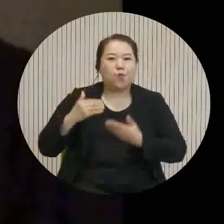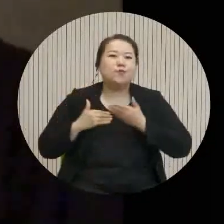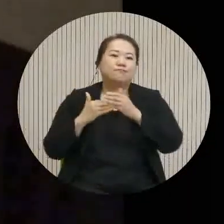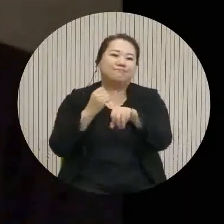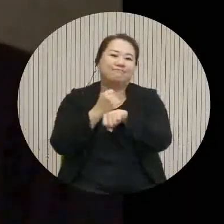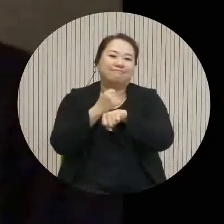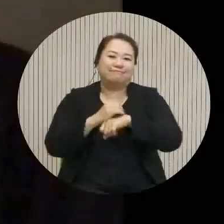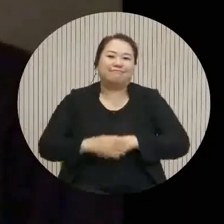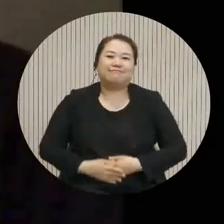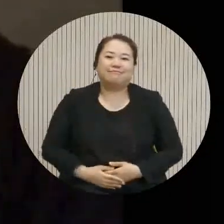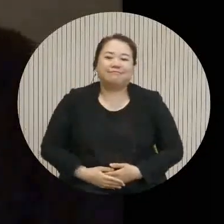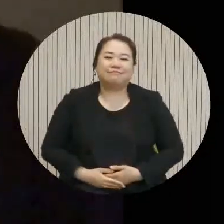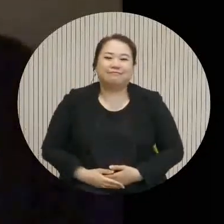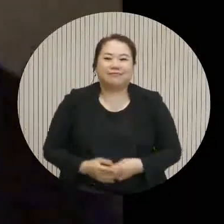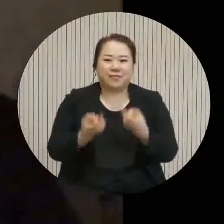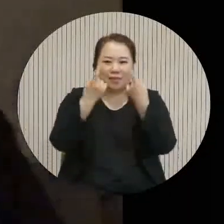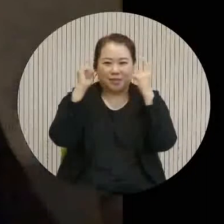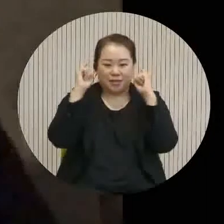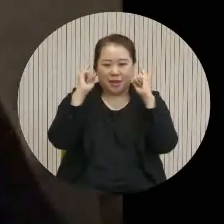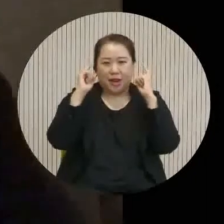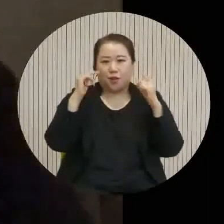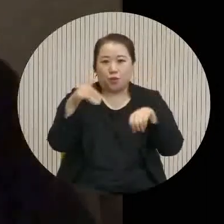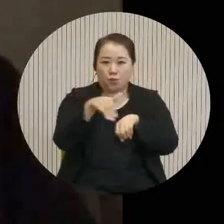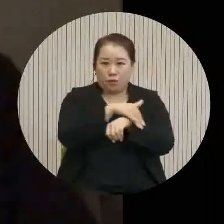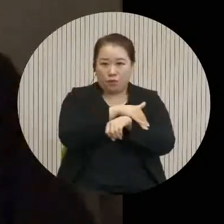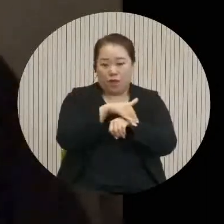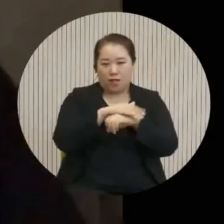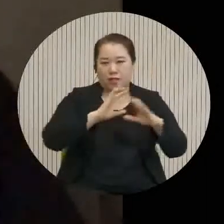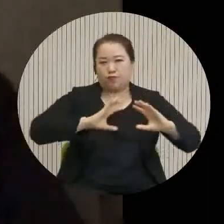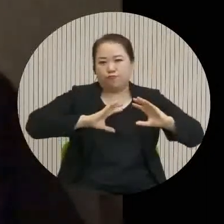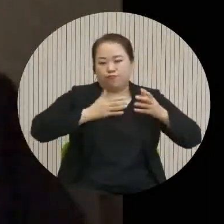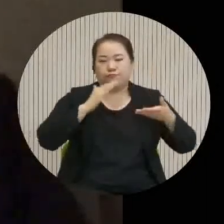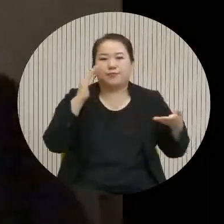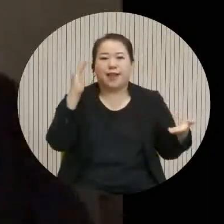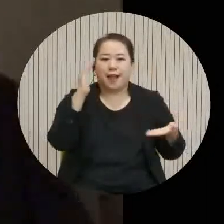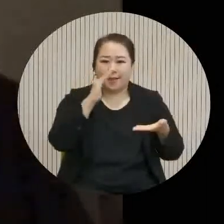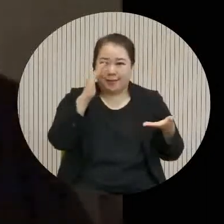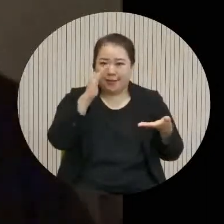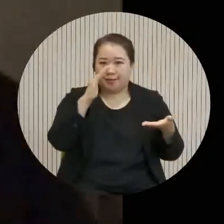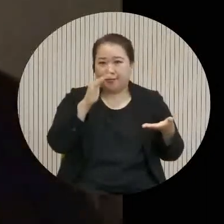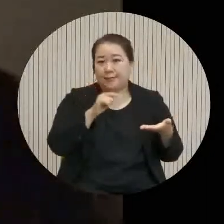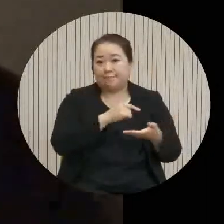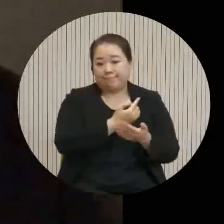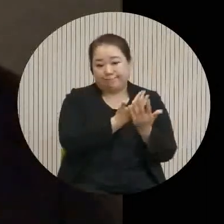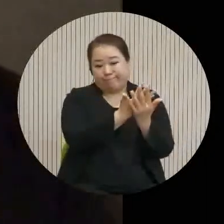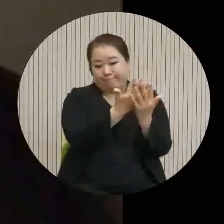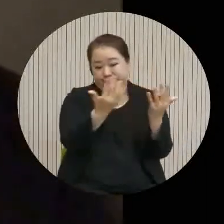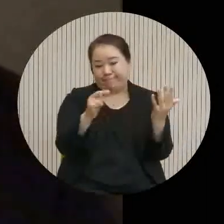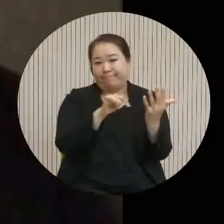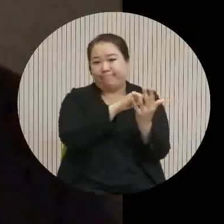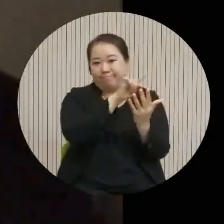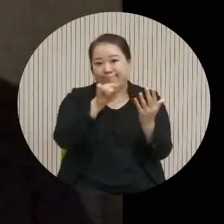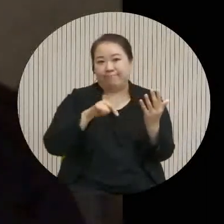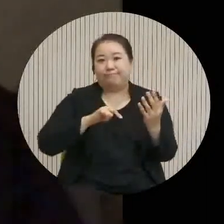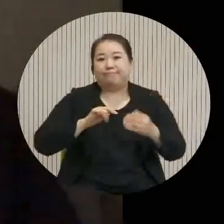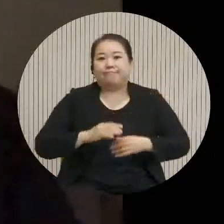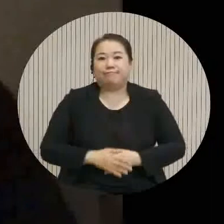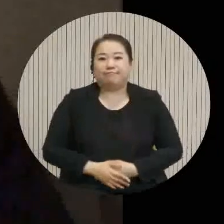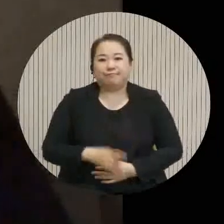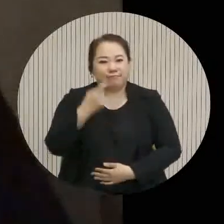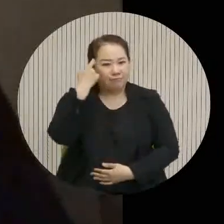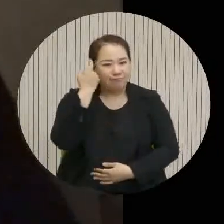students there, international students, and looked to see what were predictors of TOEFL scores, the